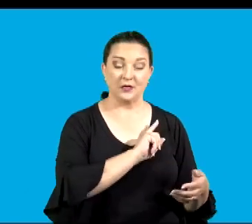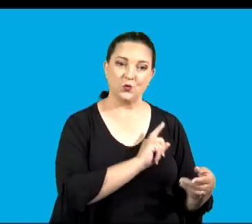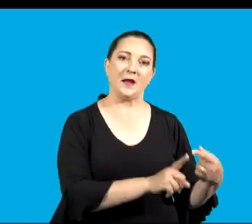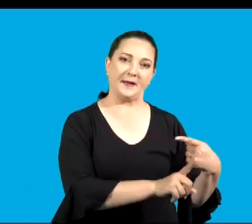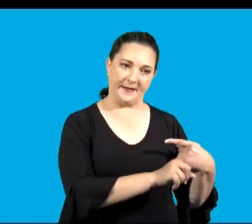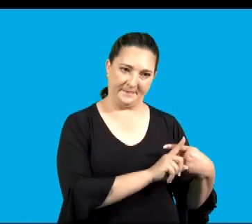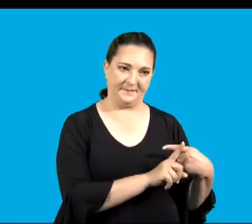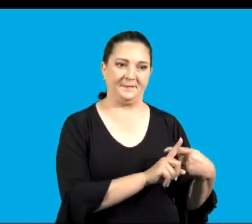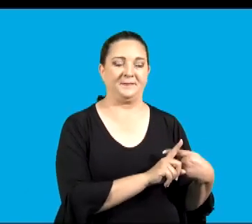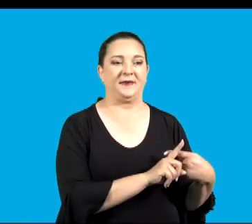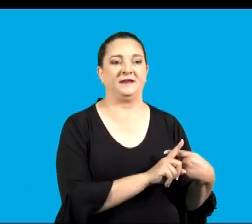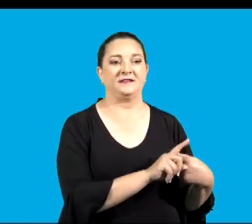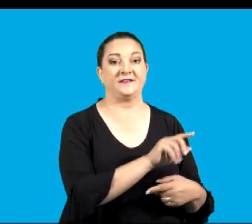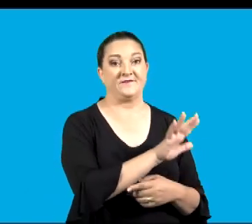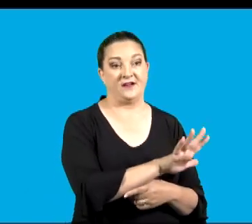say plus